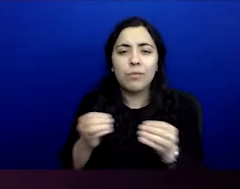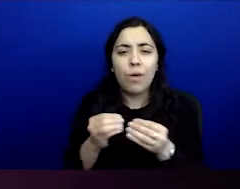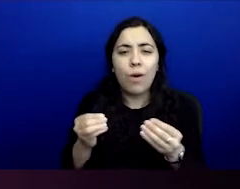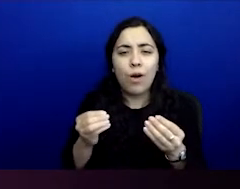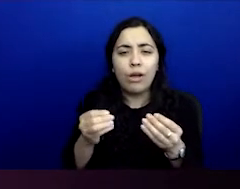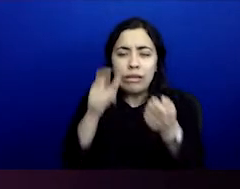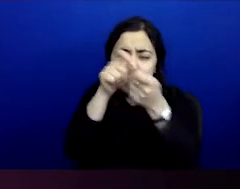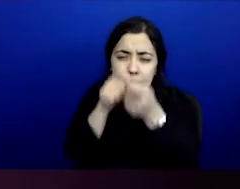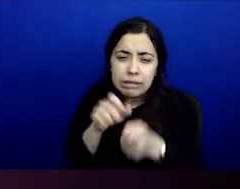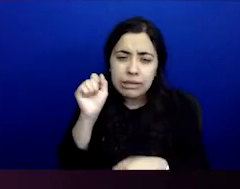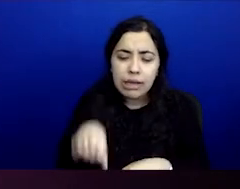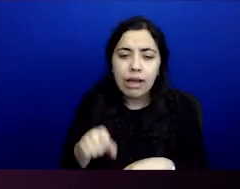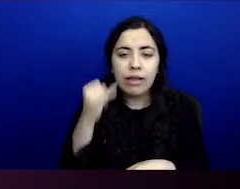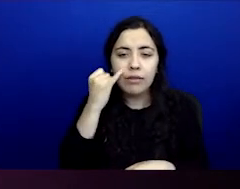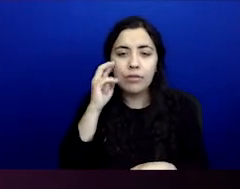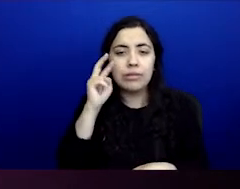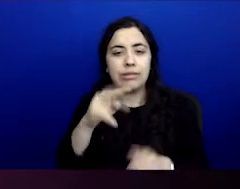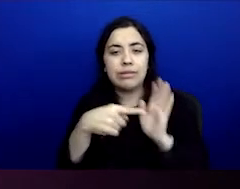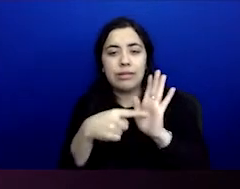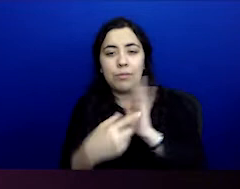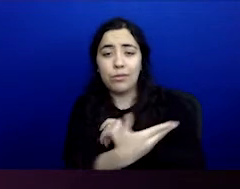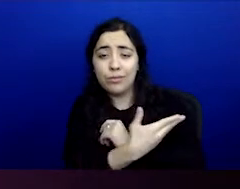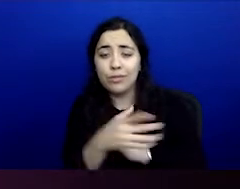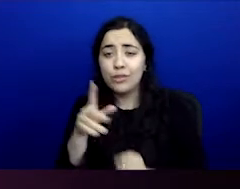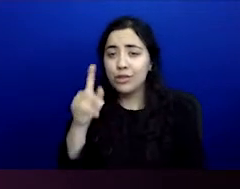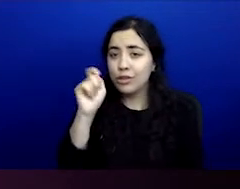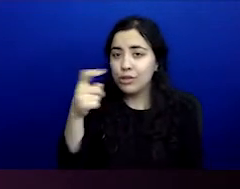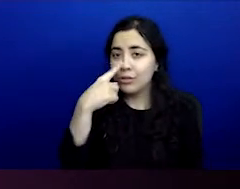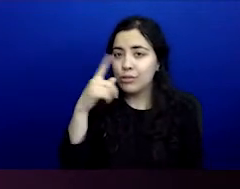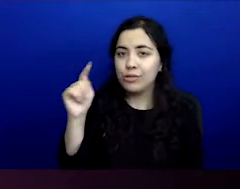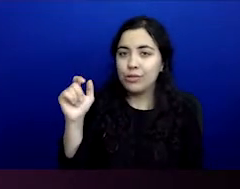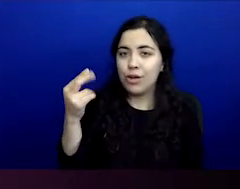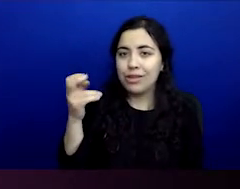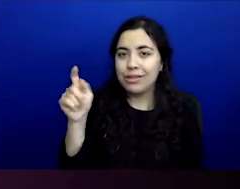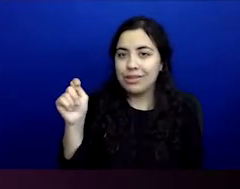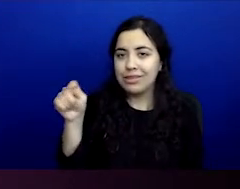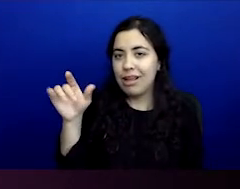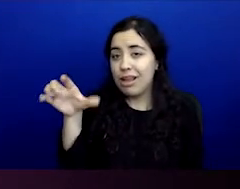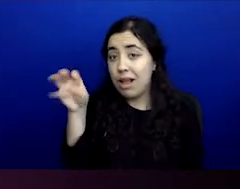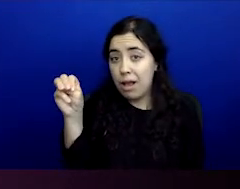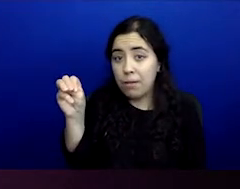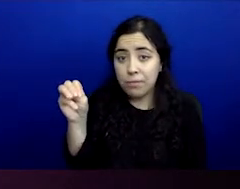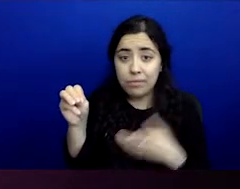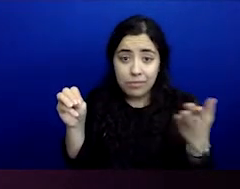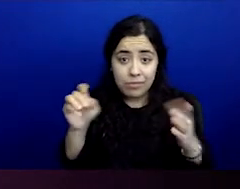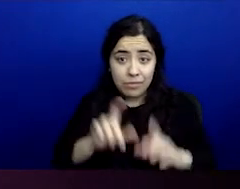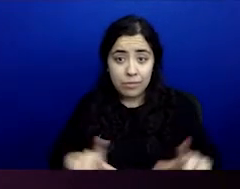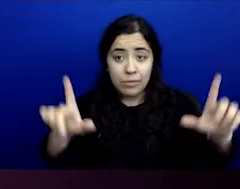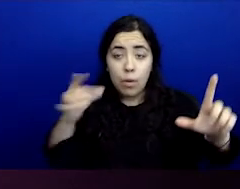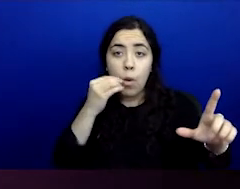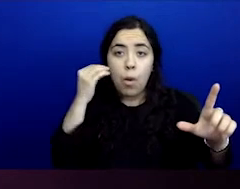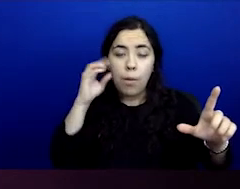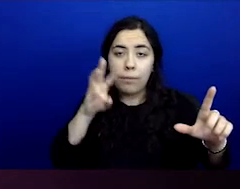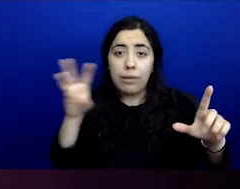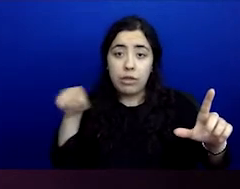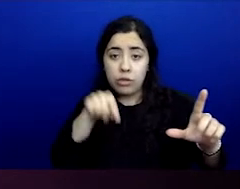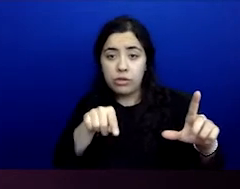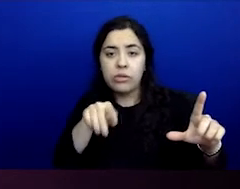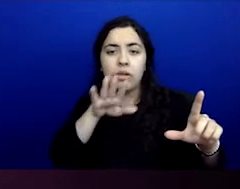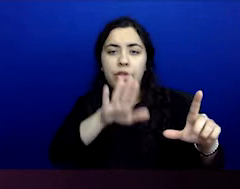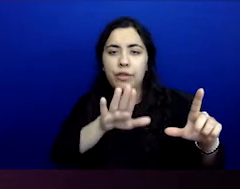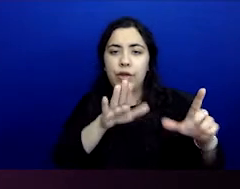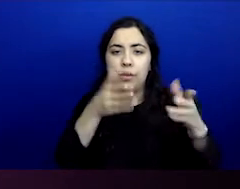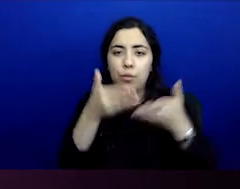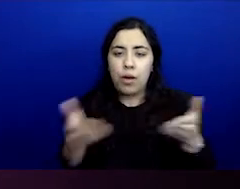that too. Like if you look at this example here of target.com, this homepage is their product, but it's also a